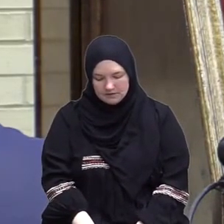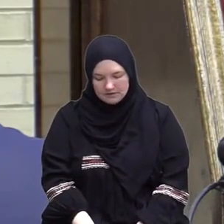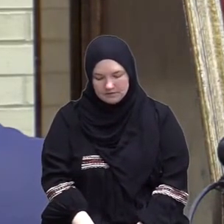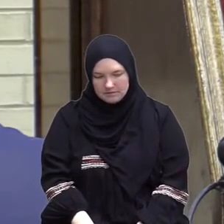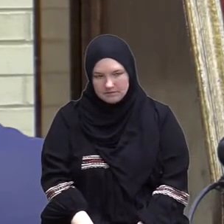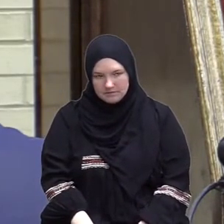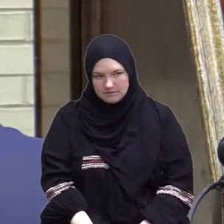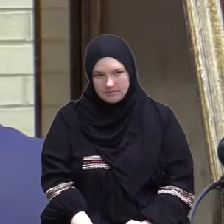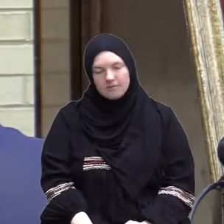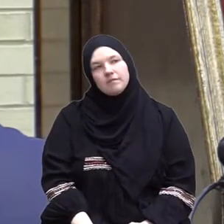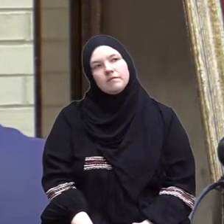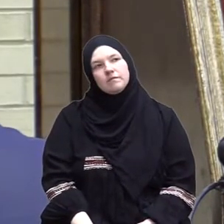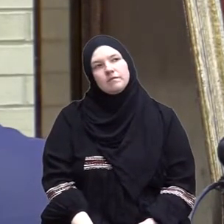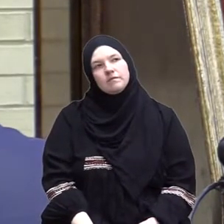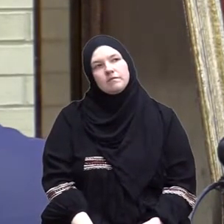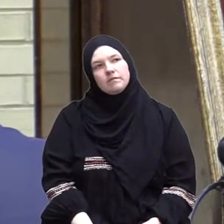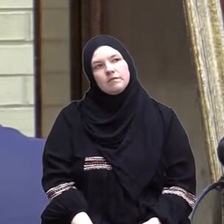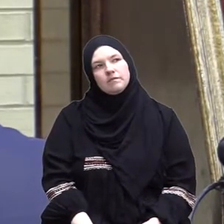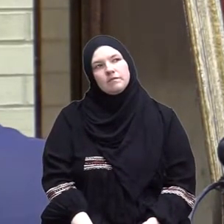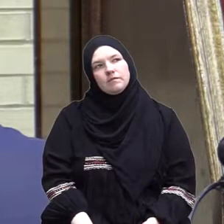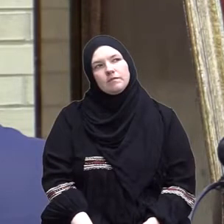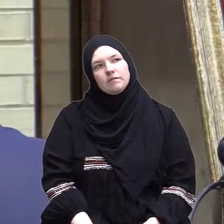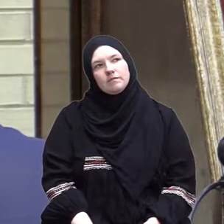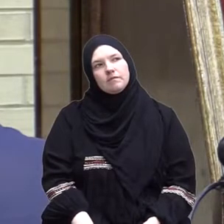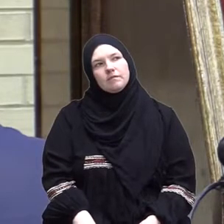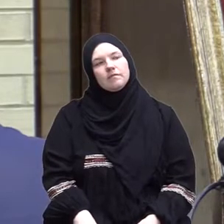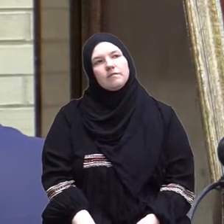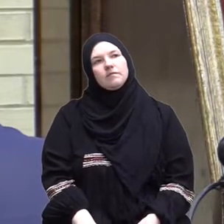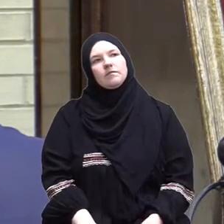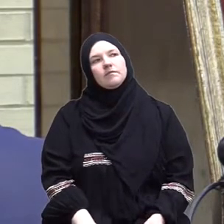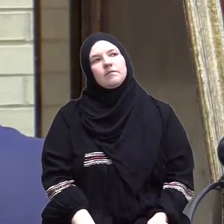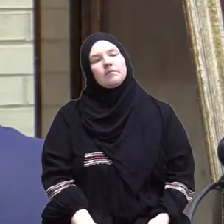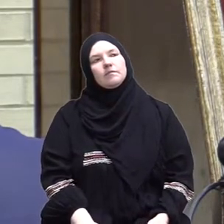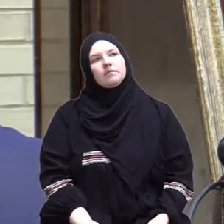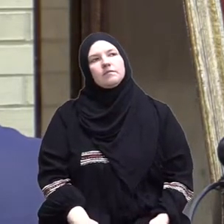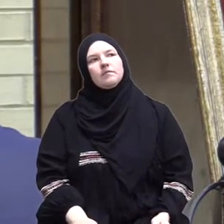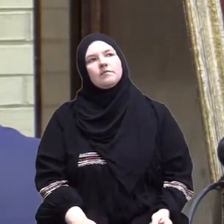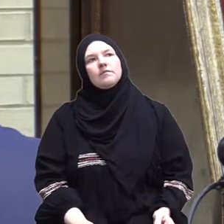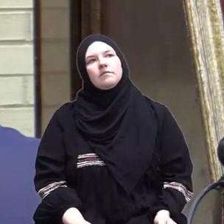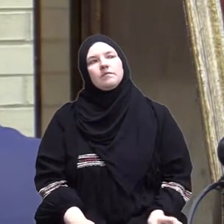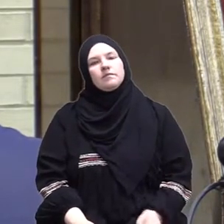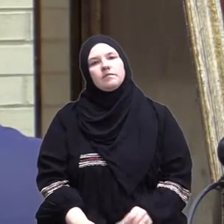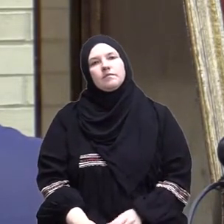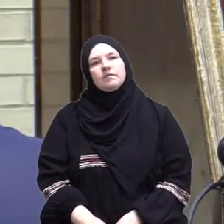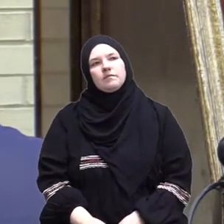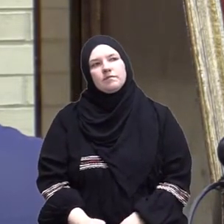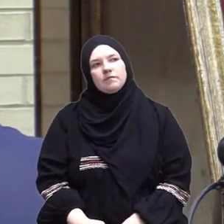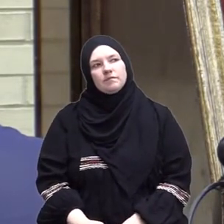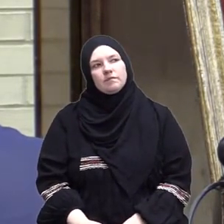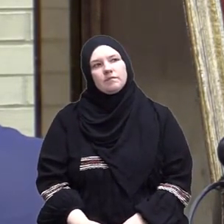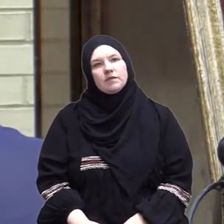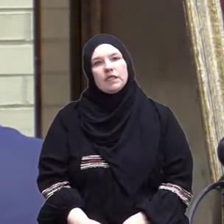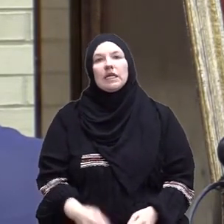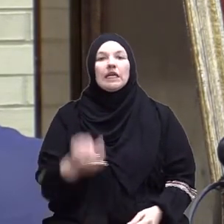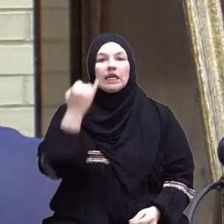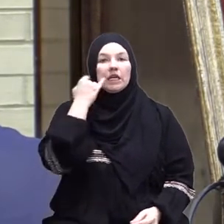ijaba, nobody is forcing it on Him. He is conferring it upon those who make